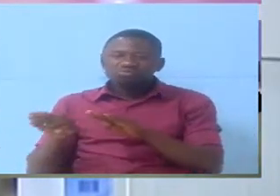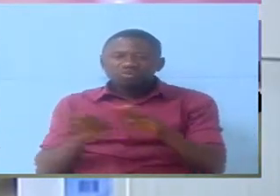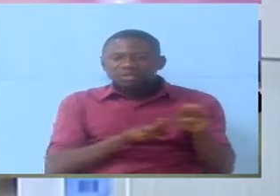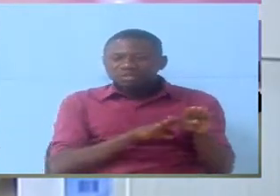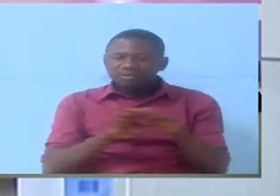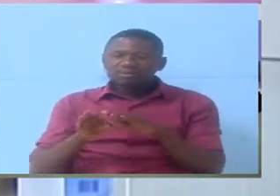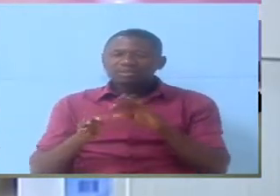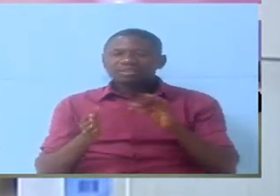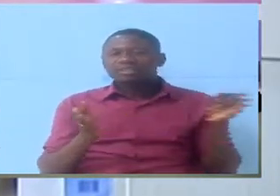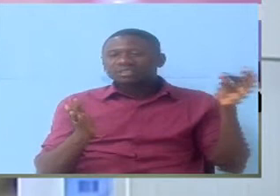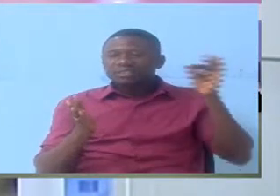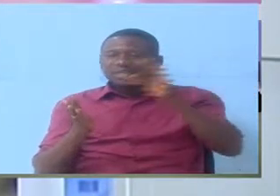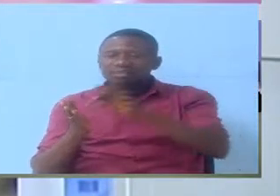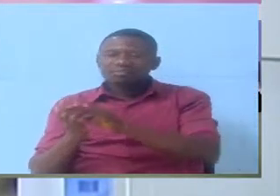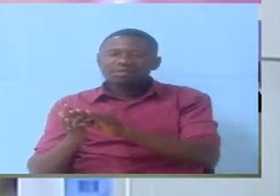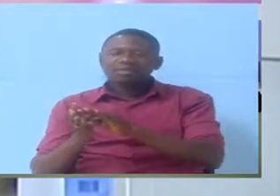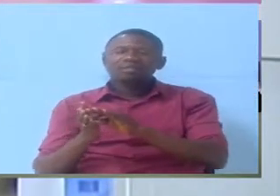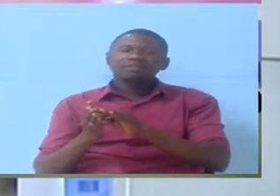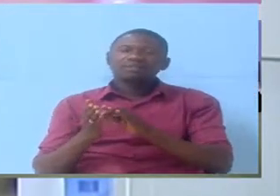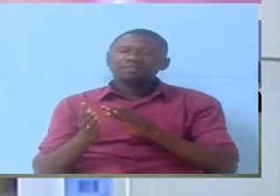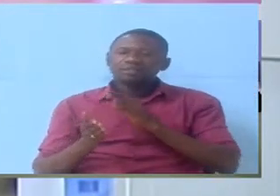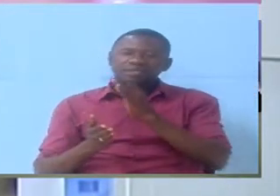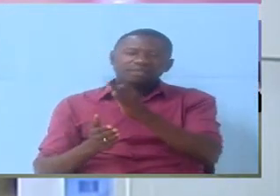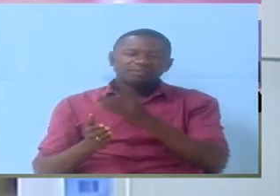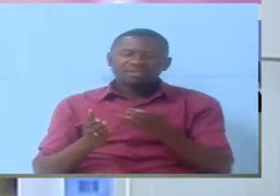this furniture,